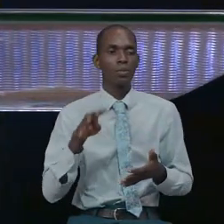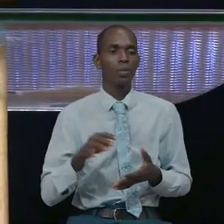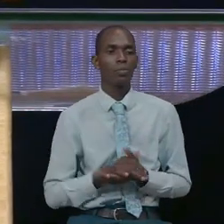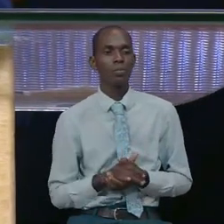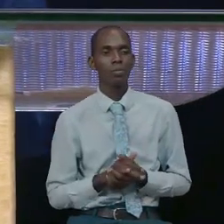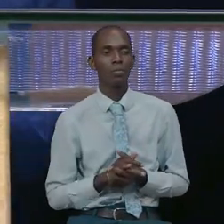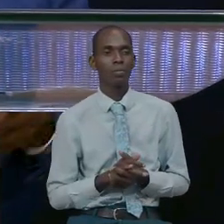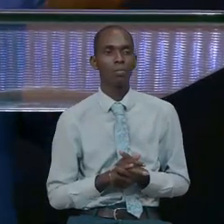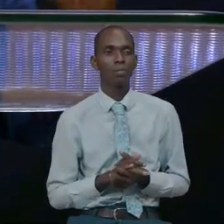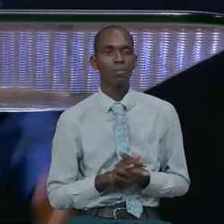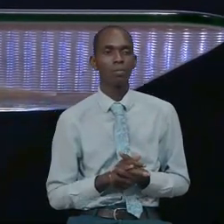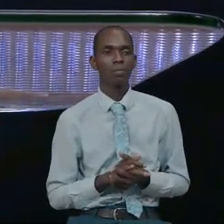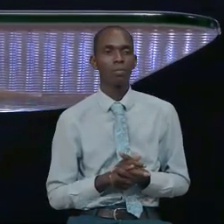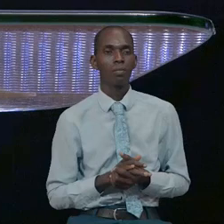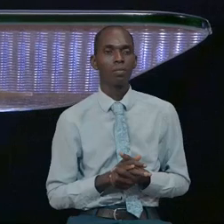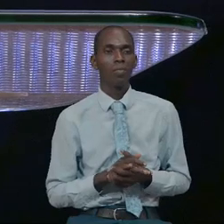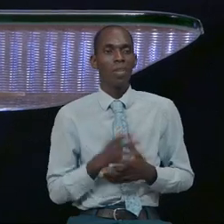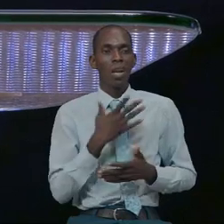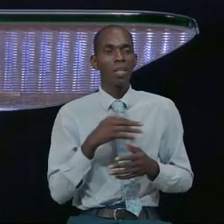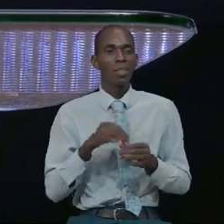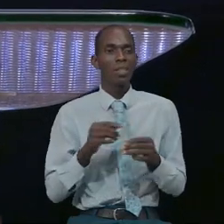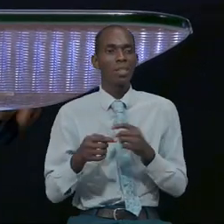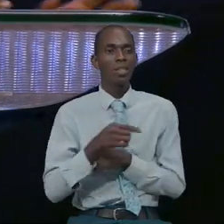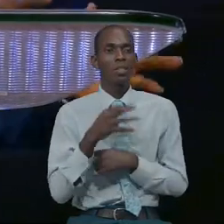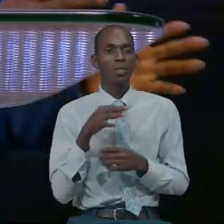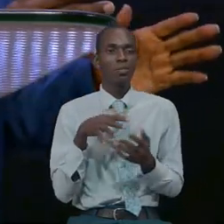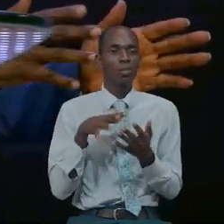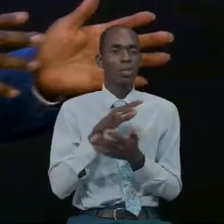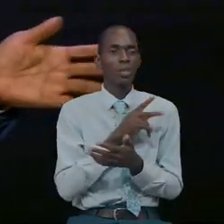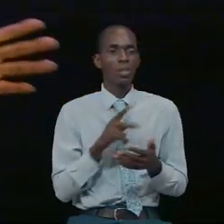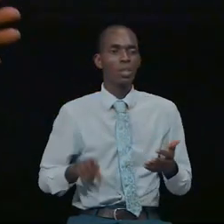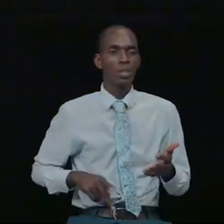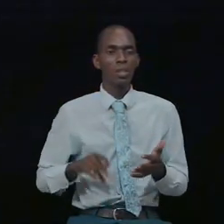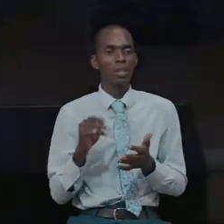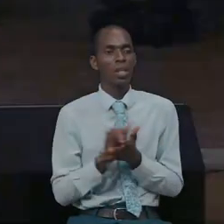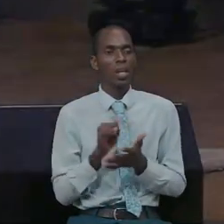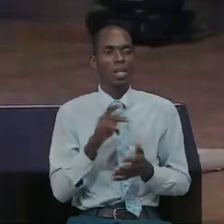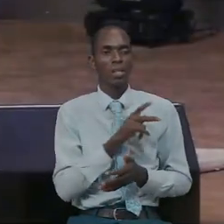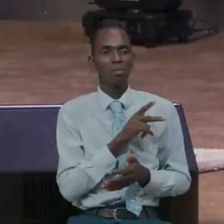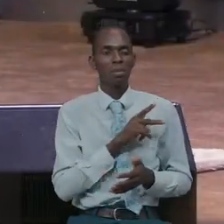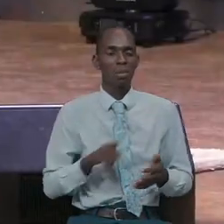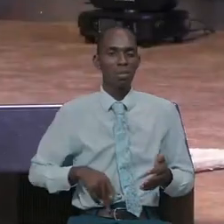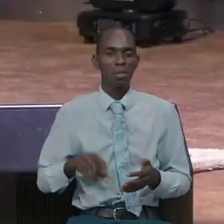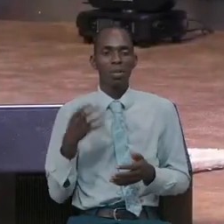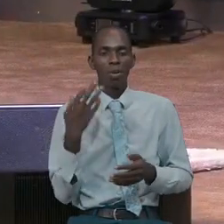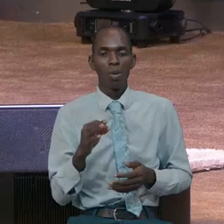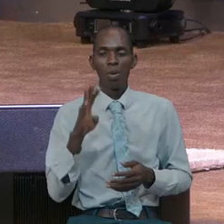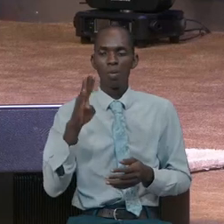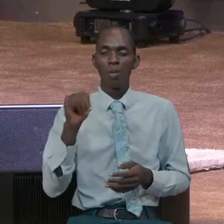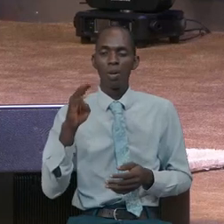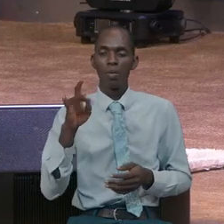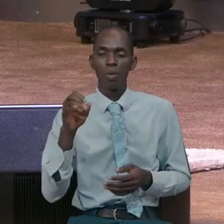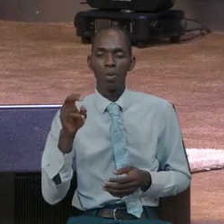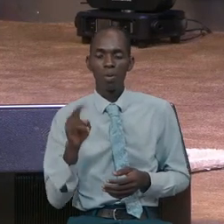44, here we're told, and in the days of these kings, that is, of Babylon, of Medo-Persia, of Greece, and